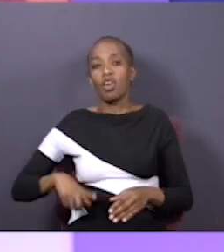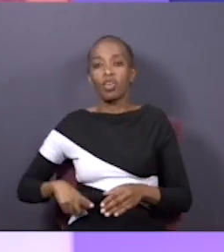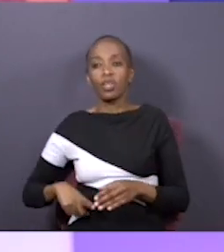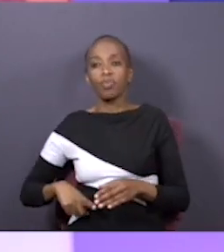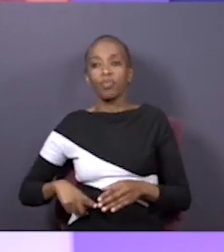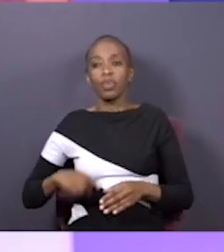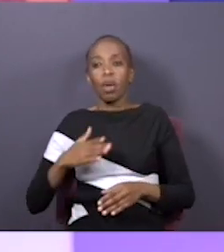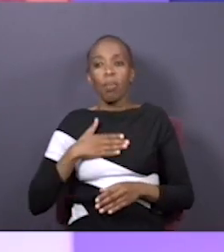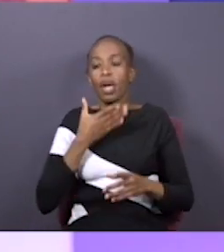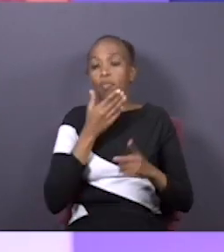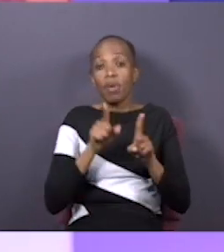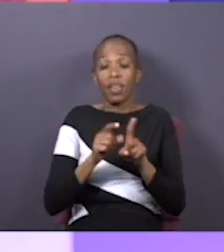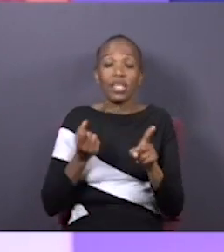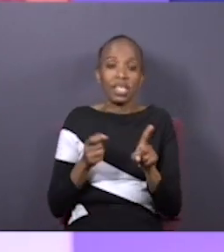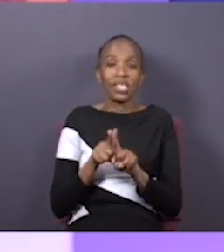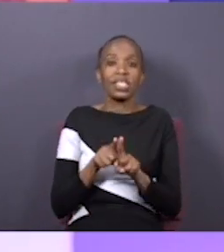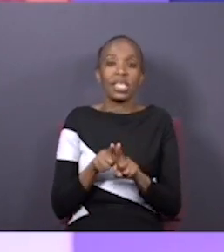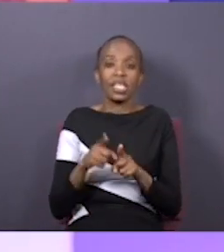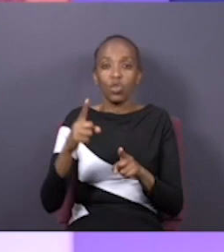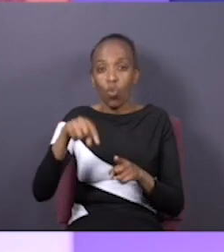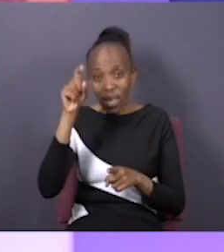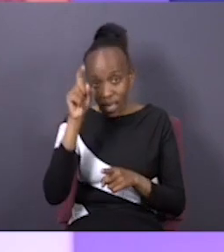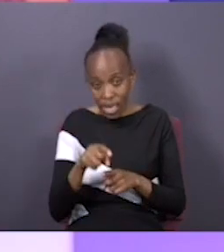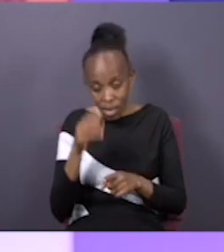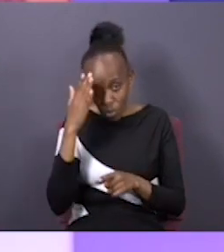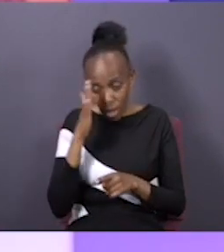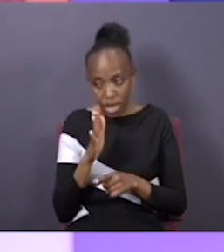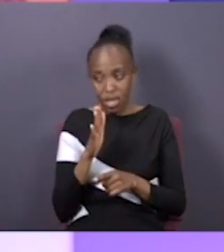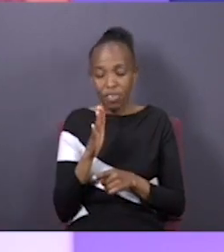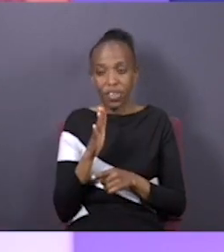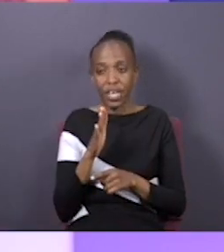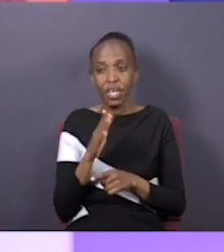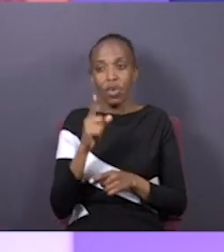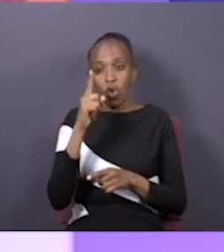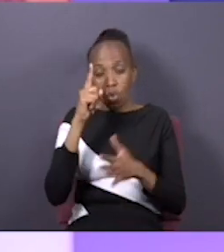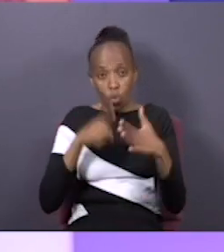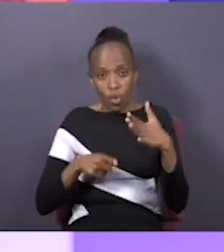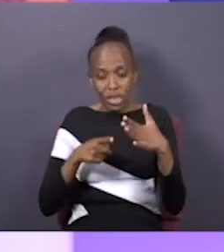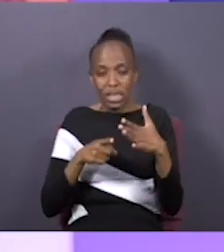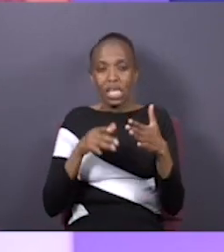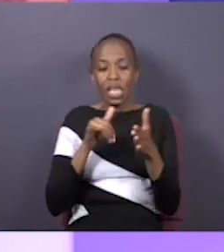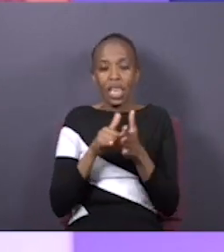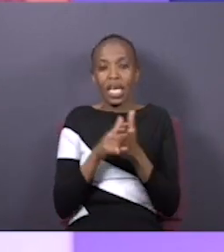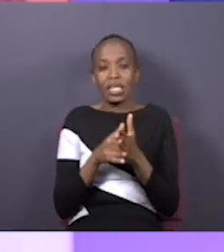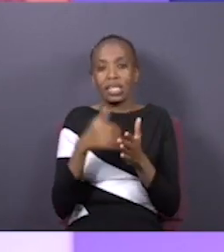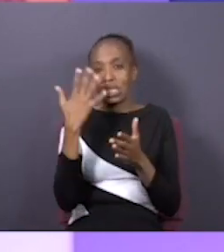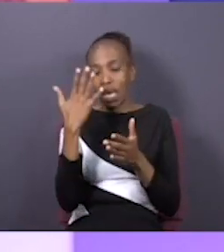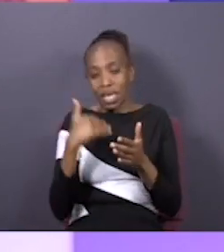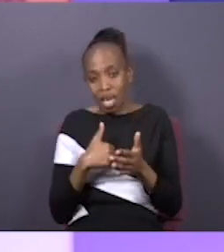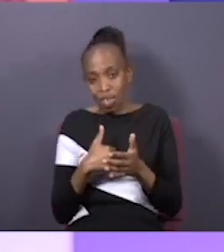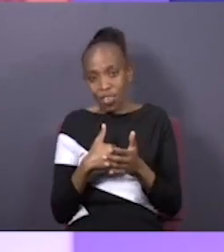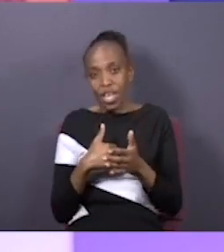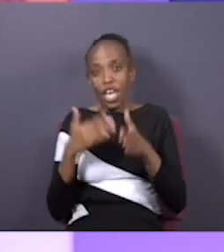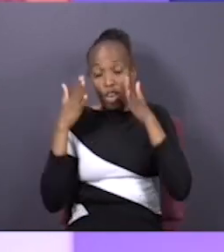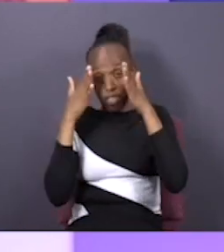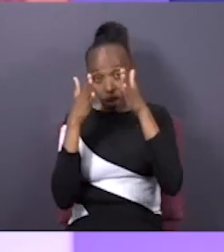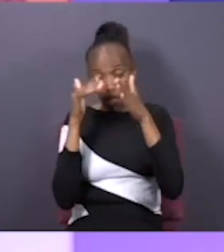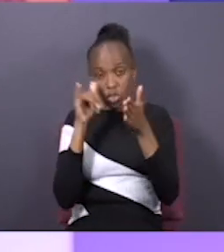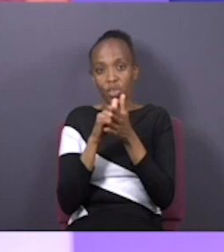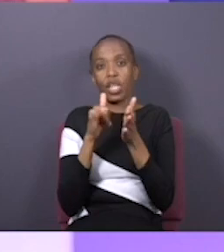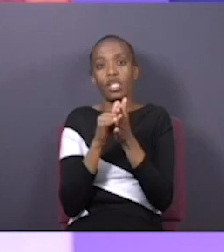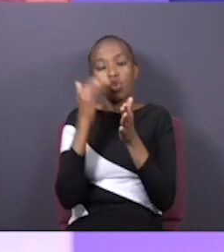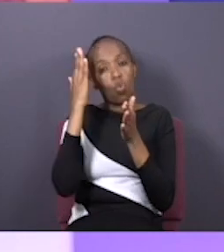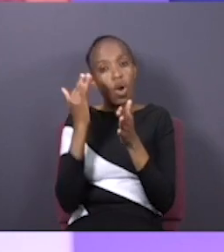Lord. My brothers and sisters, we need to identify what is it that is at hand and focus on